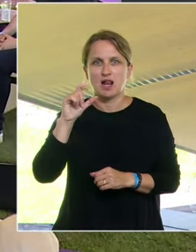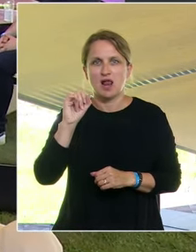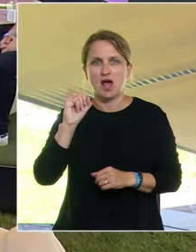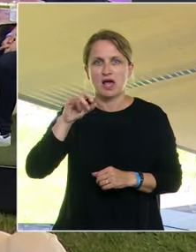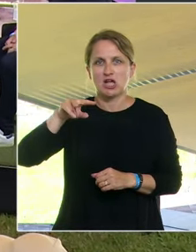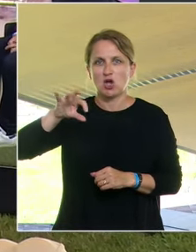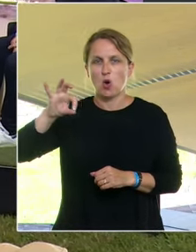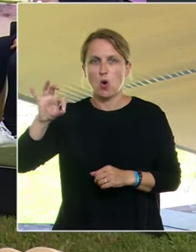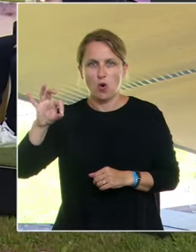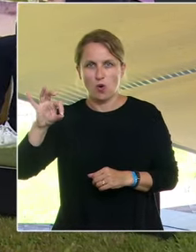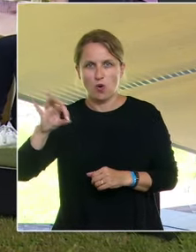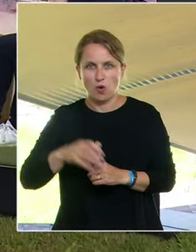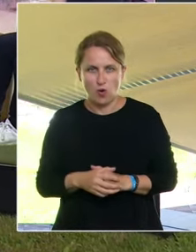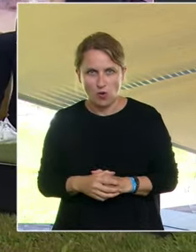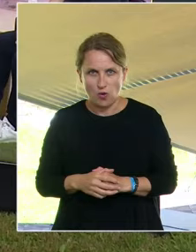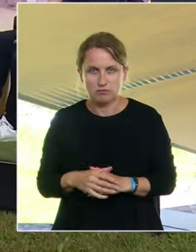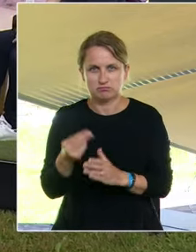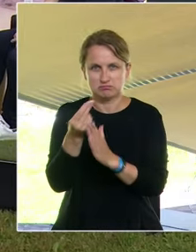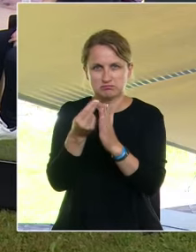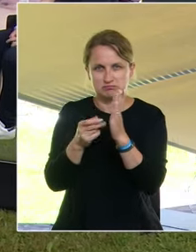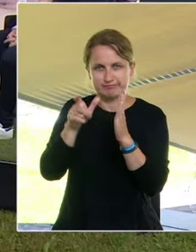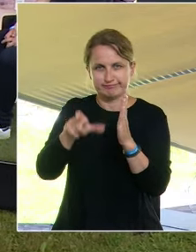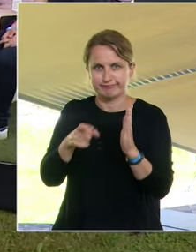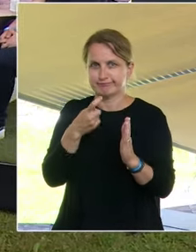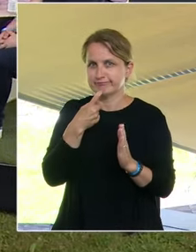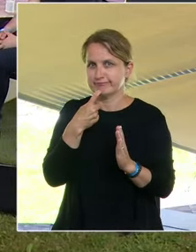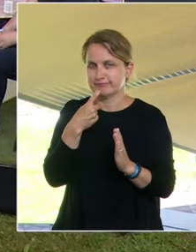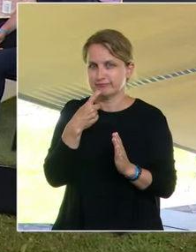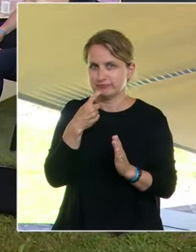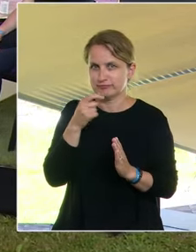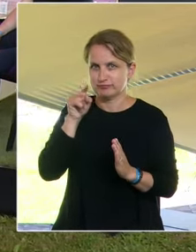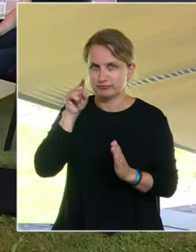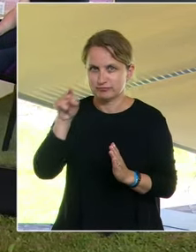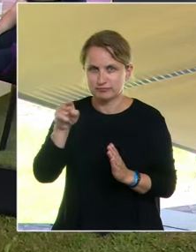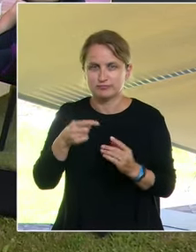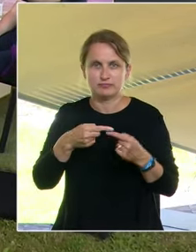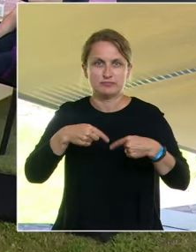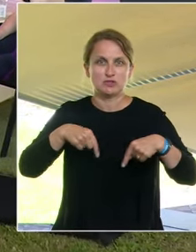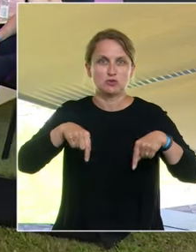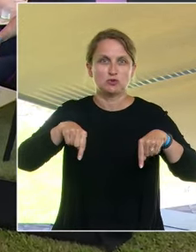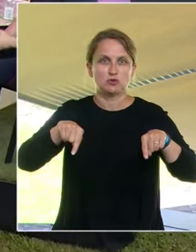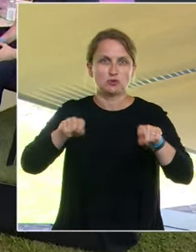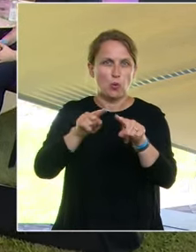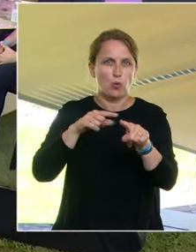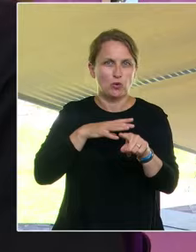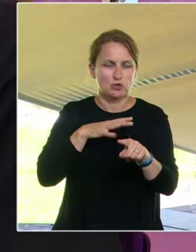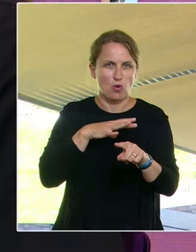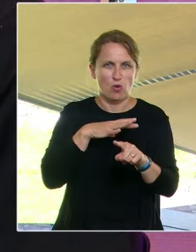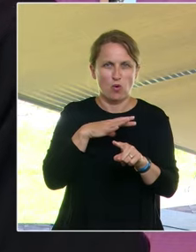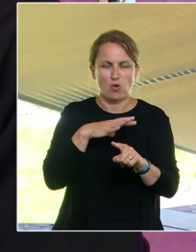is an artist in residence at the 40 Lab in Arvamusfestival University in Finland and founder of Studio IOR. And his work